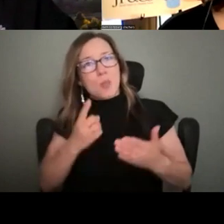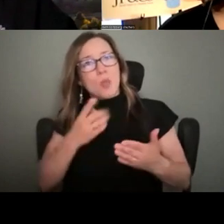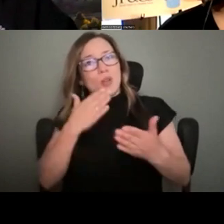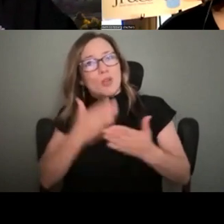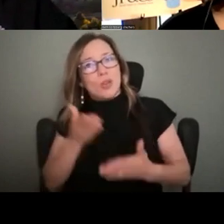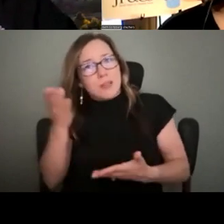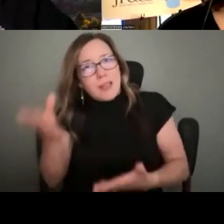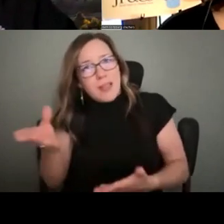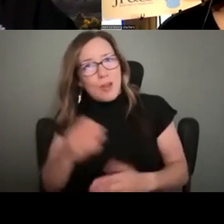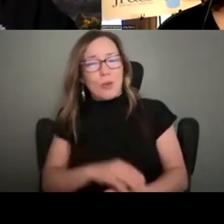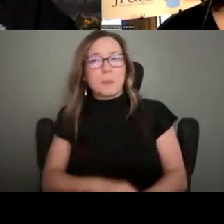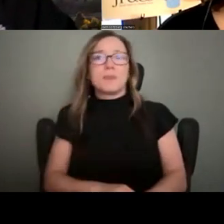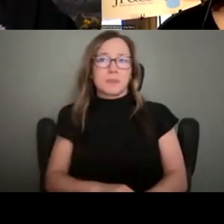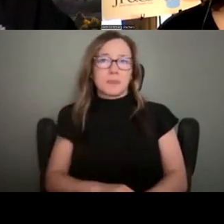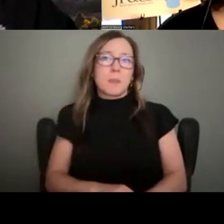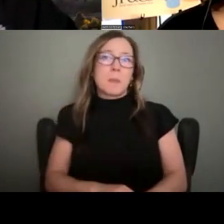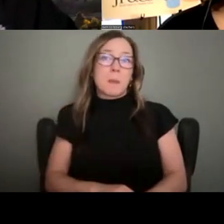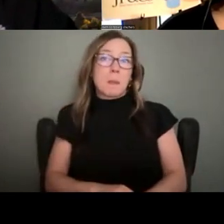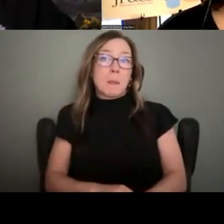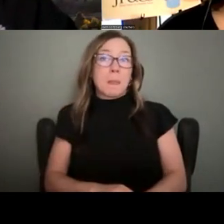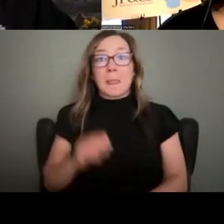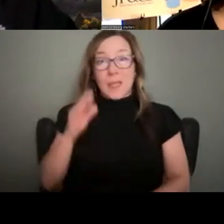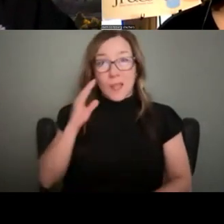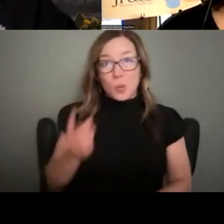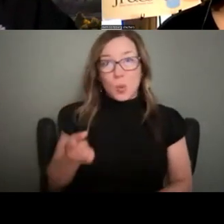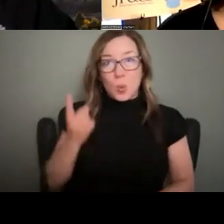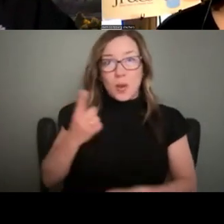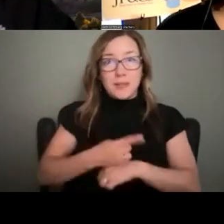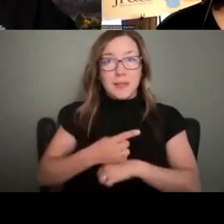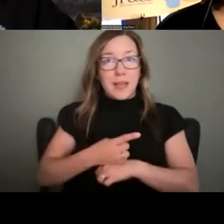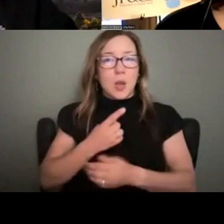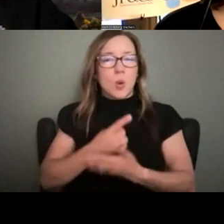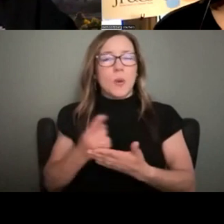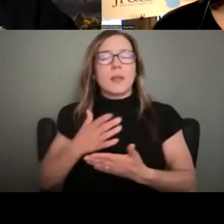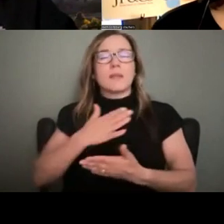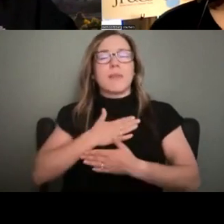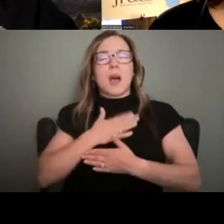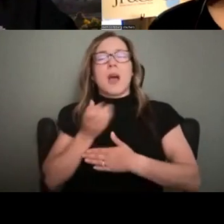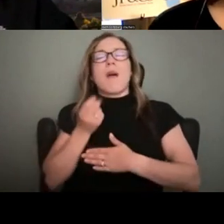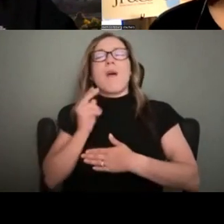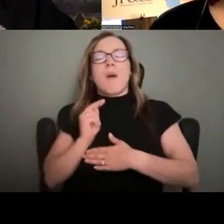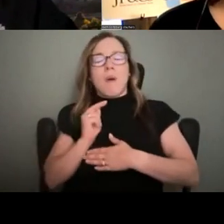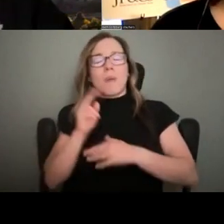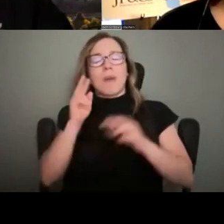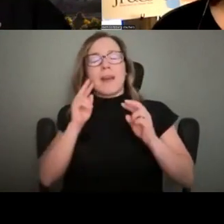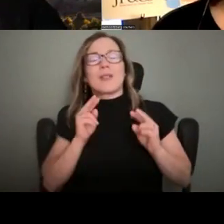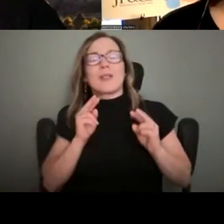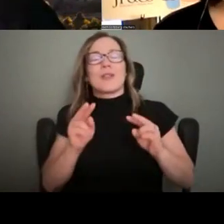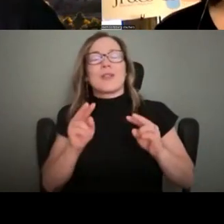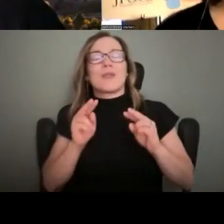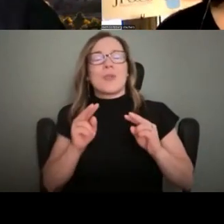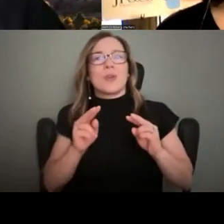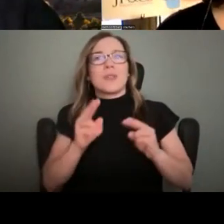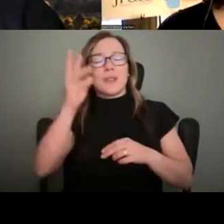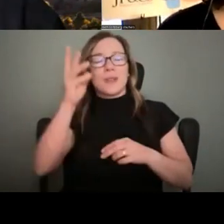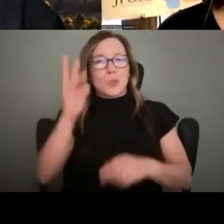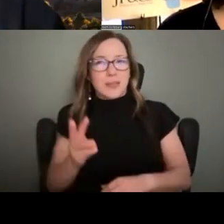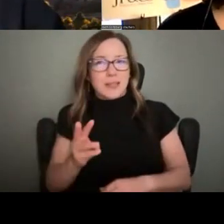there. I know that one day a week is my own, and I can look forward to this on